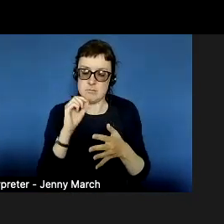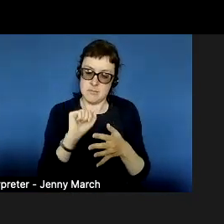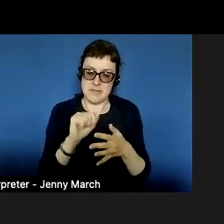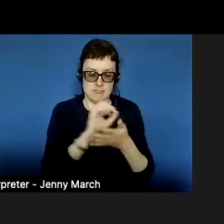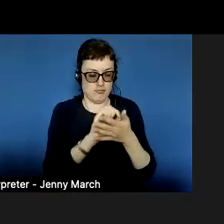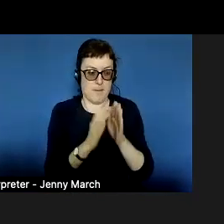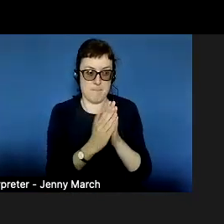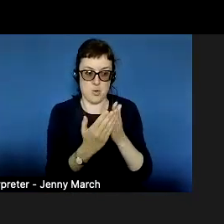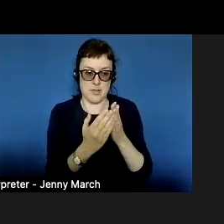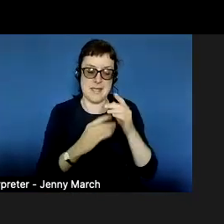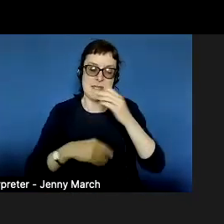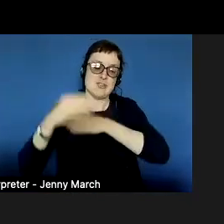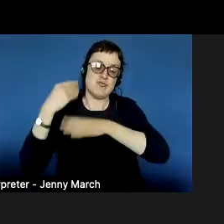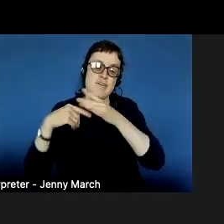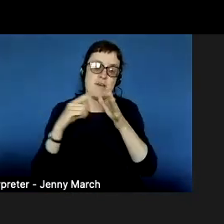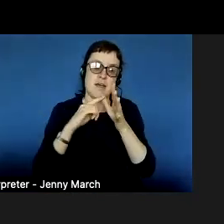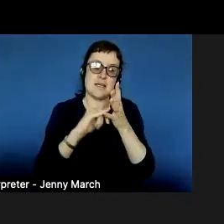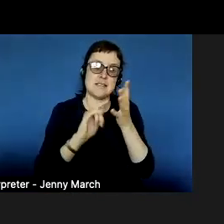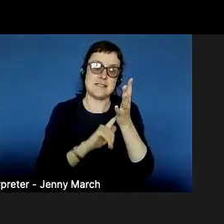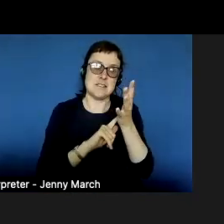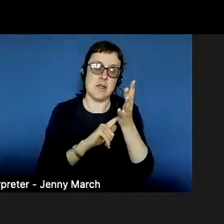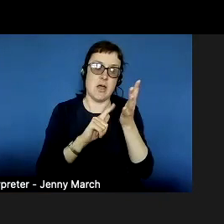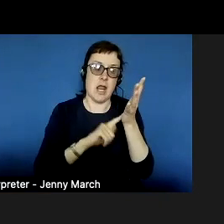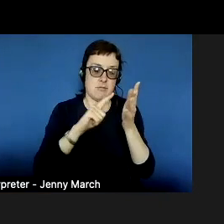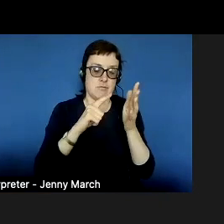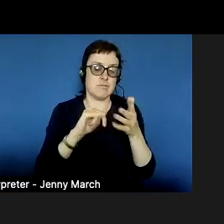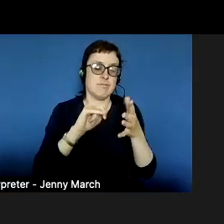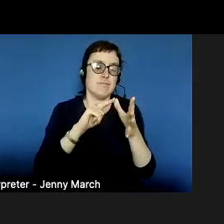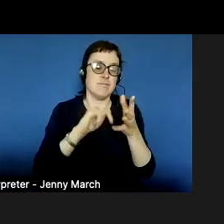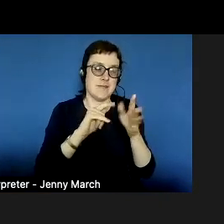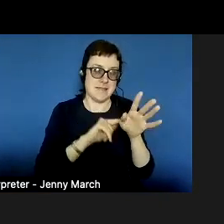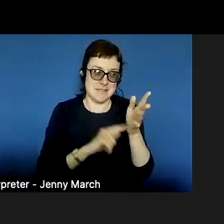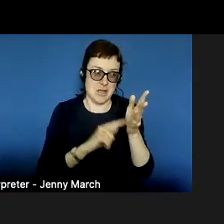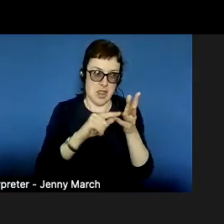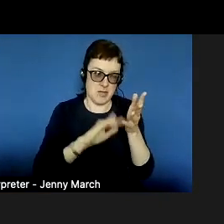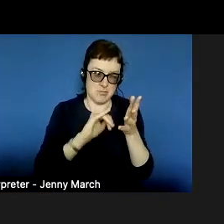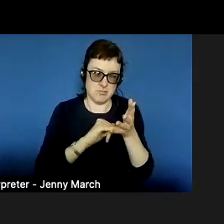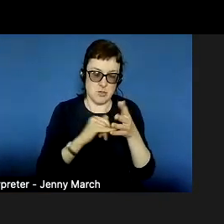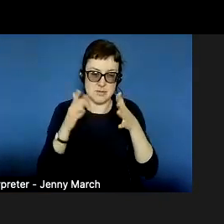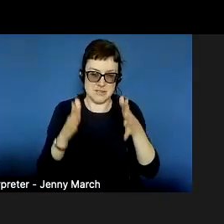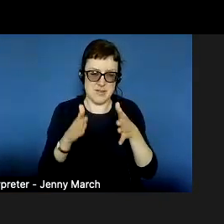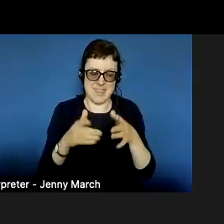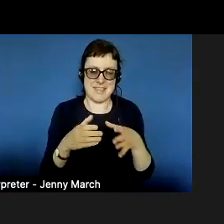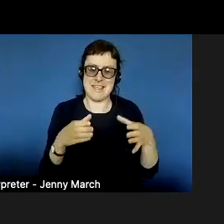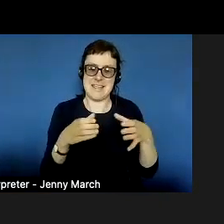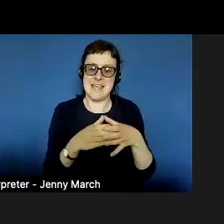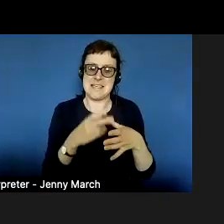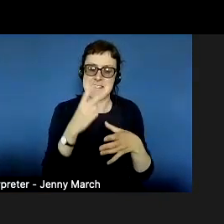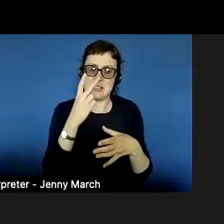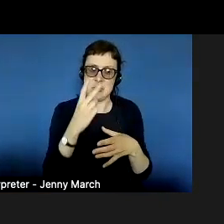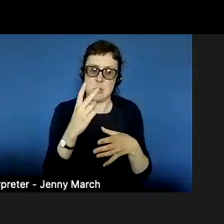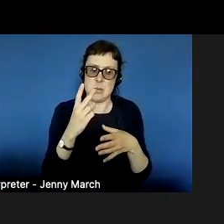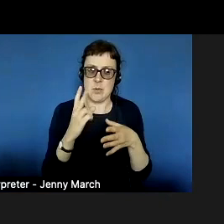history of asylums. And actually, when we were talking about, I think it was case 2, Miss BM,